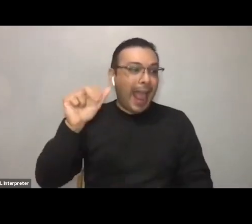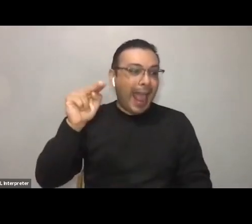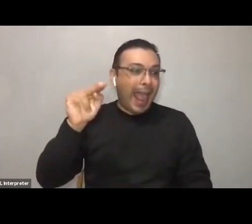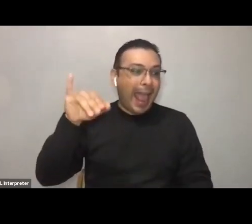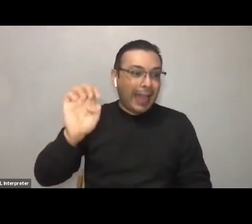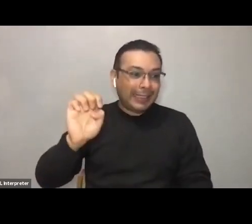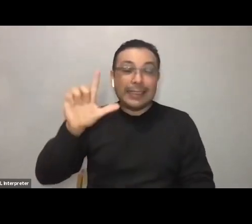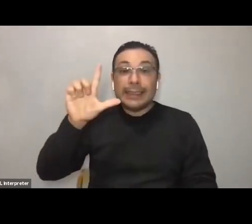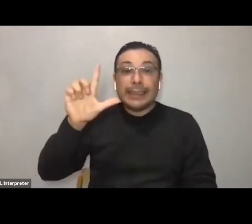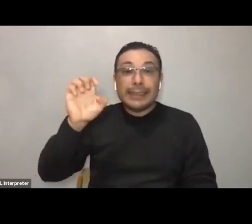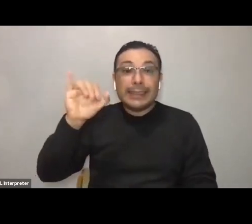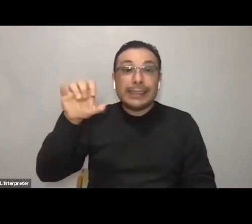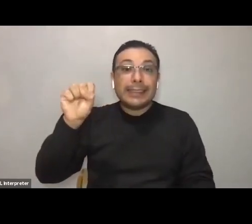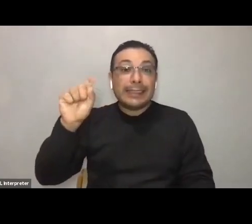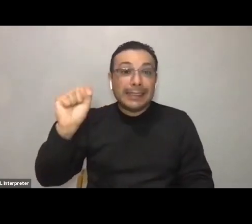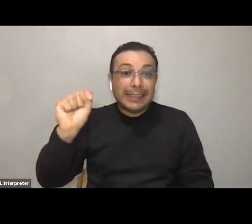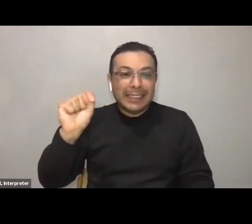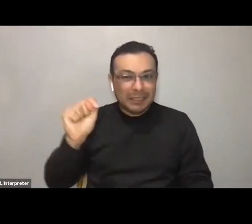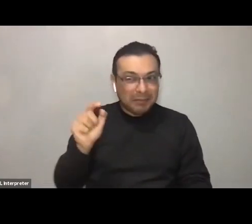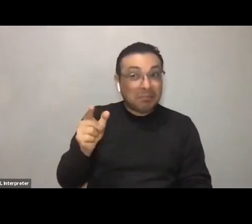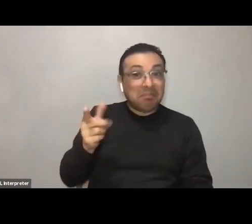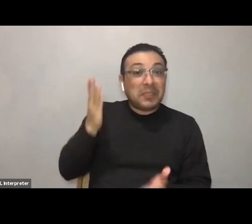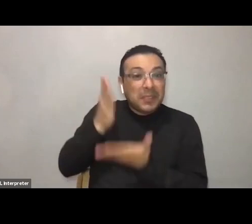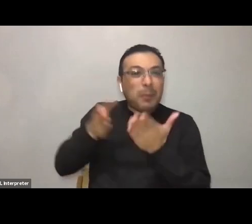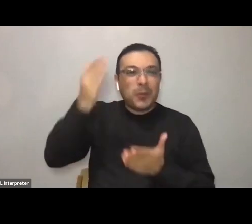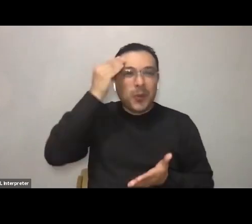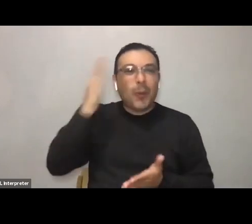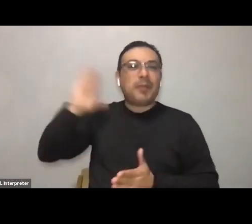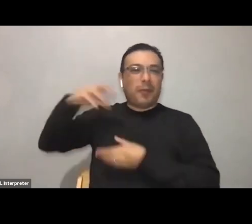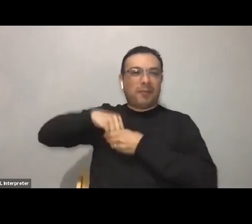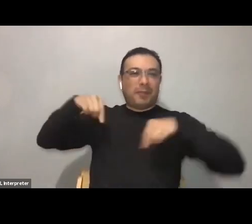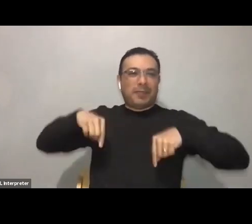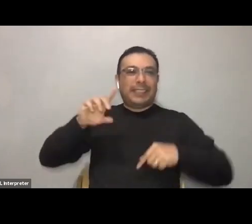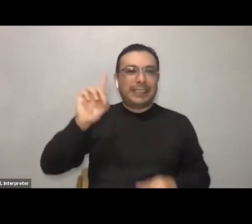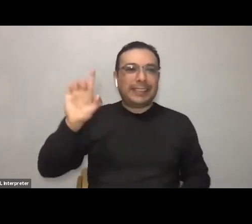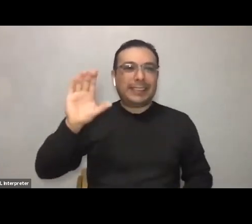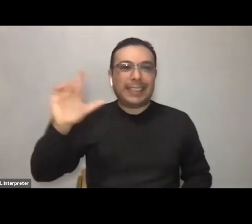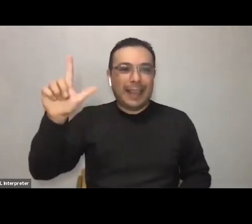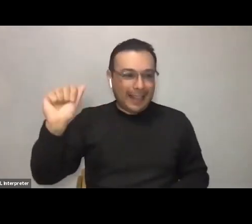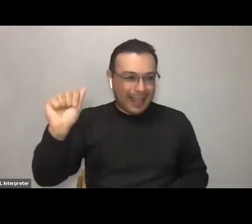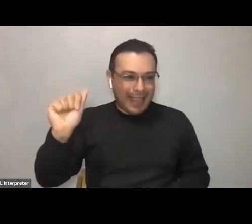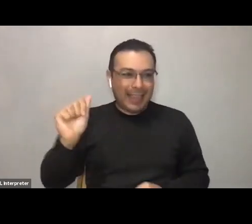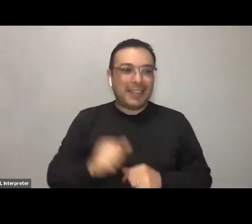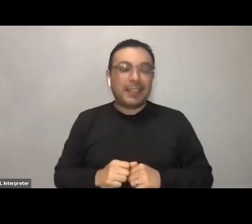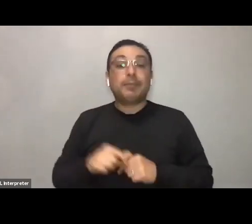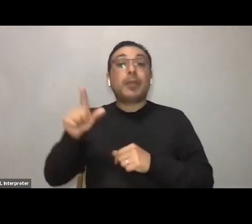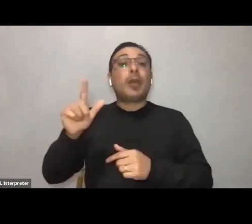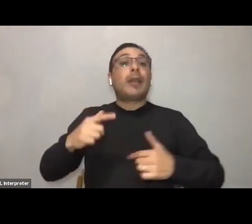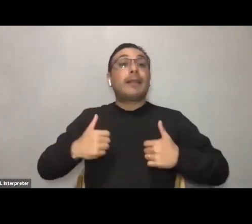you may know she was at DCLA before her current role. Annie is an artist living and working in New York City.